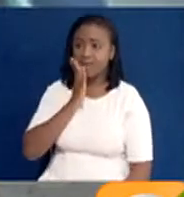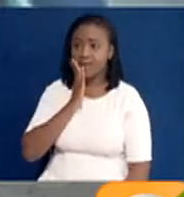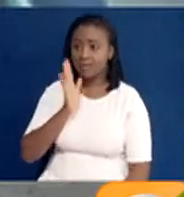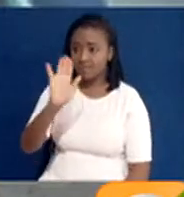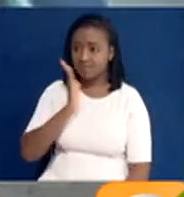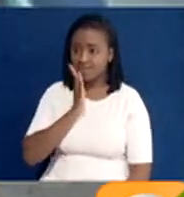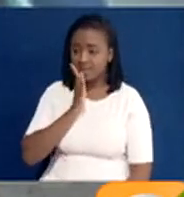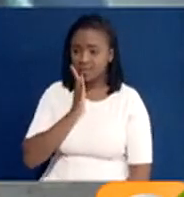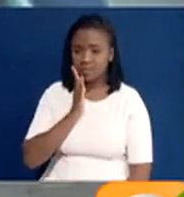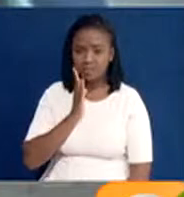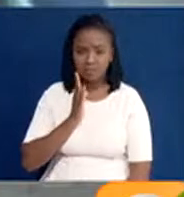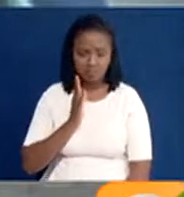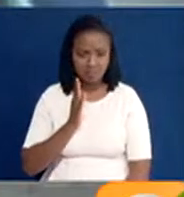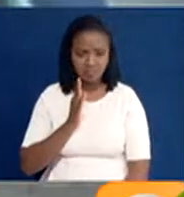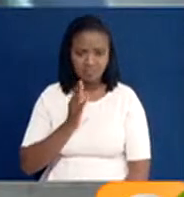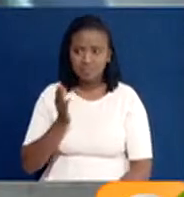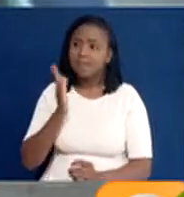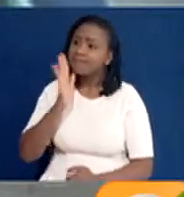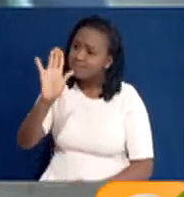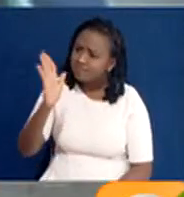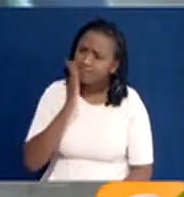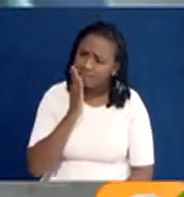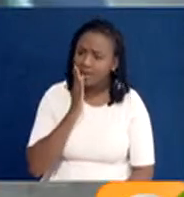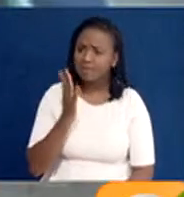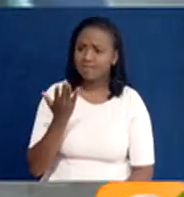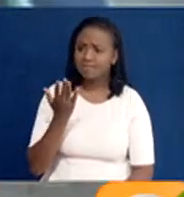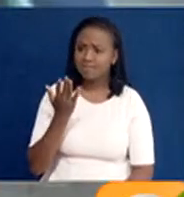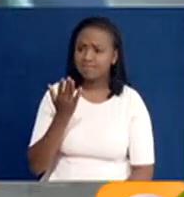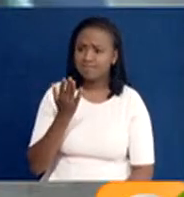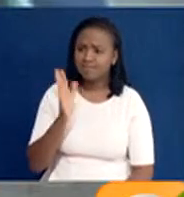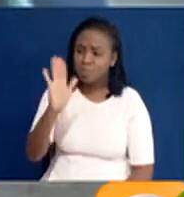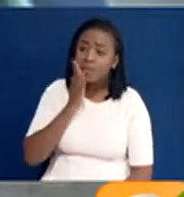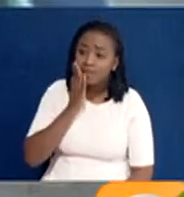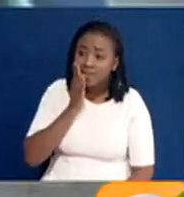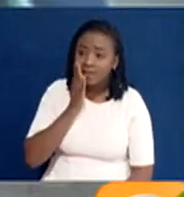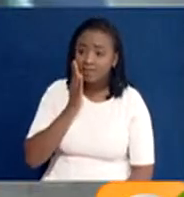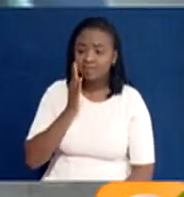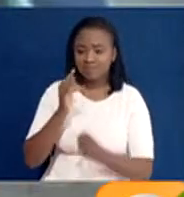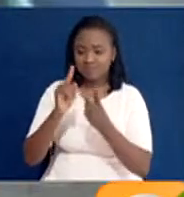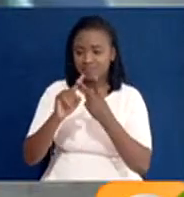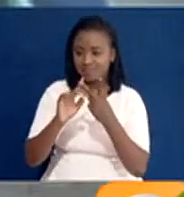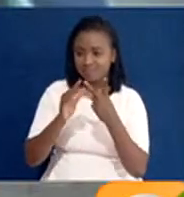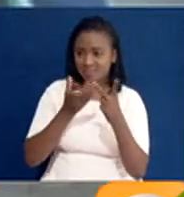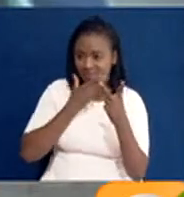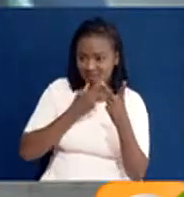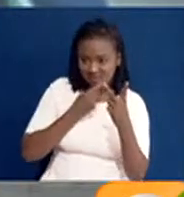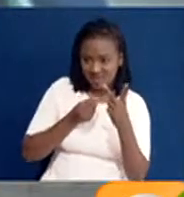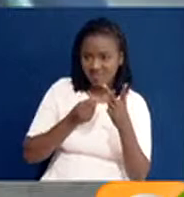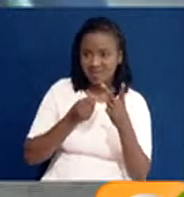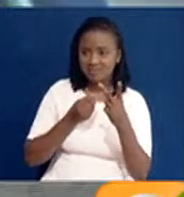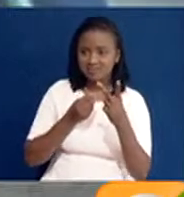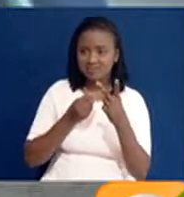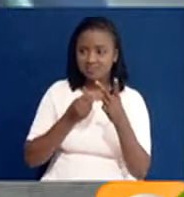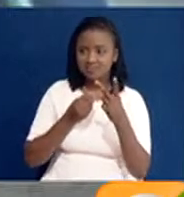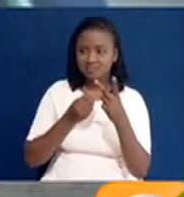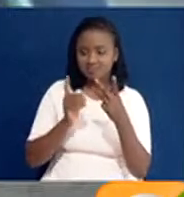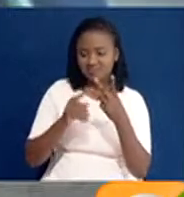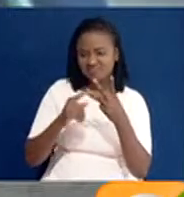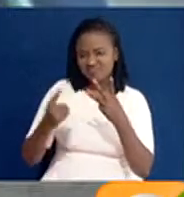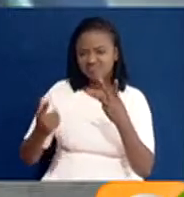mother. Again, your mother. Then your father. Then your nearest